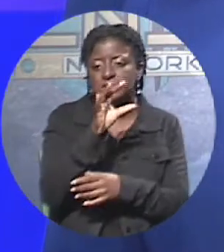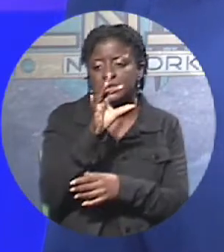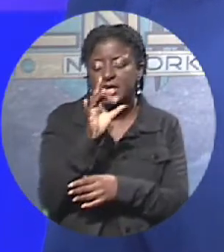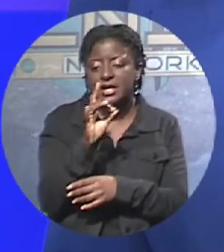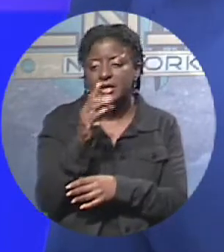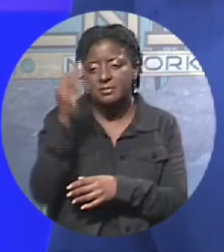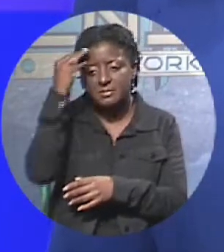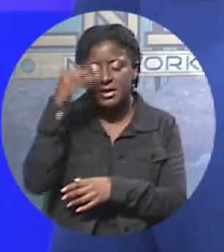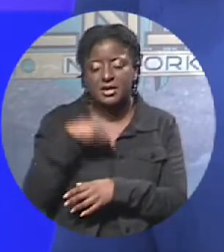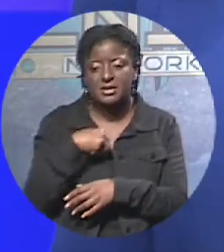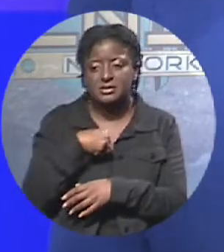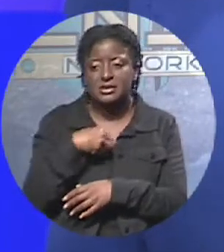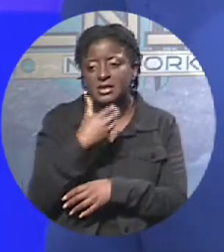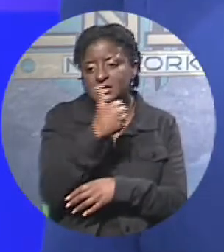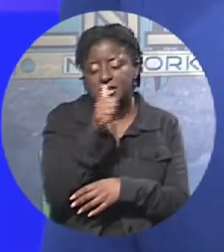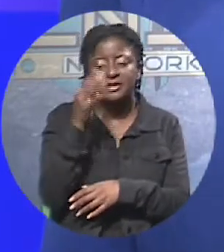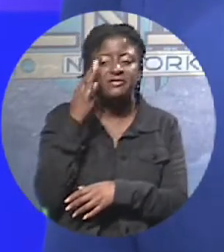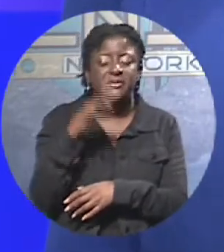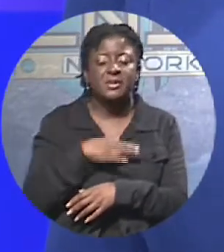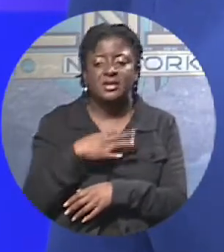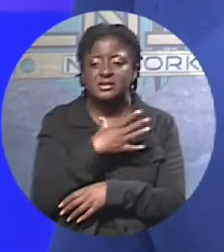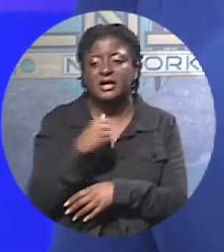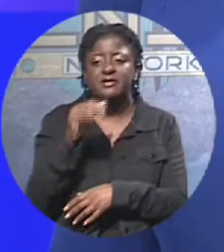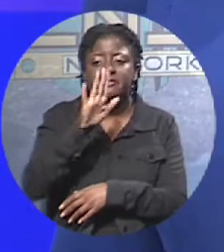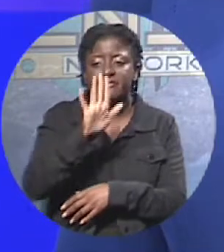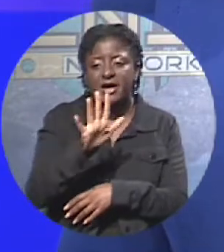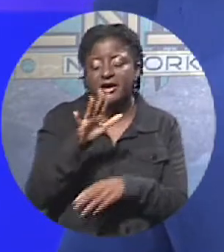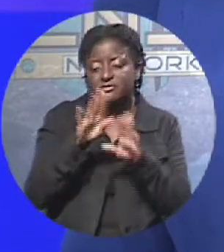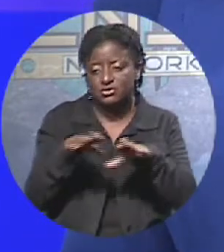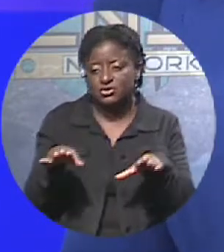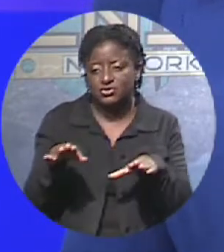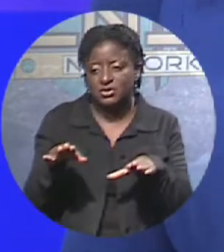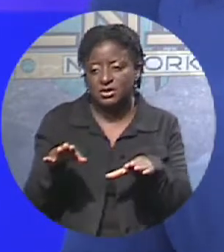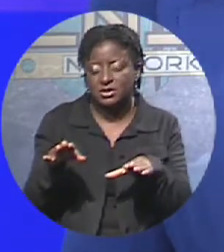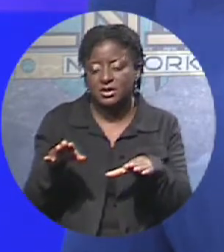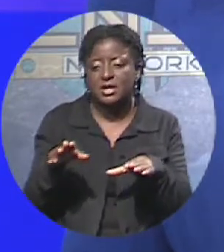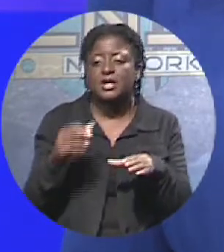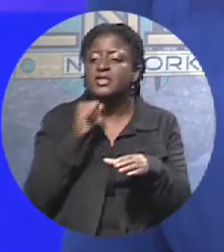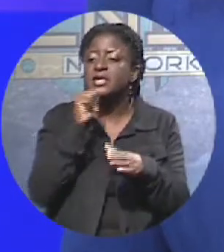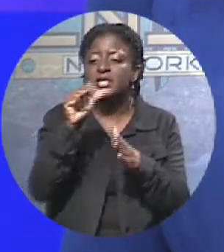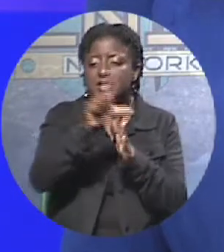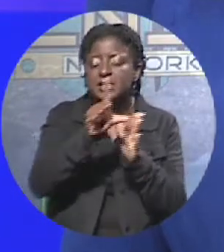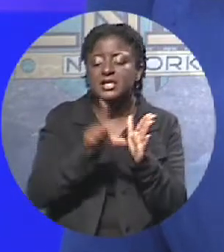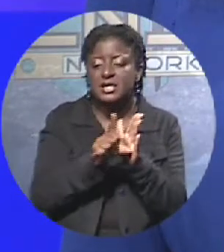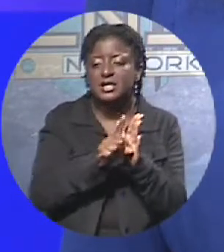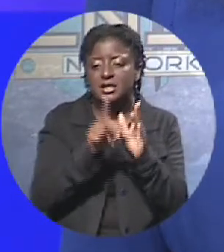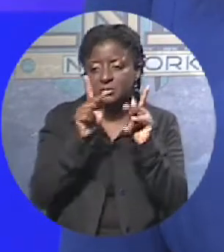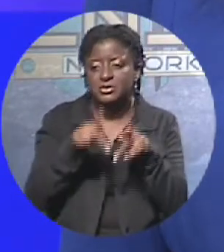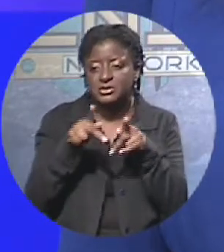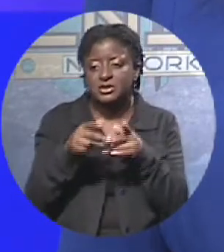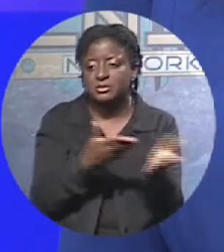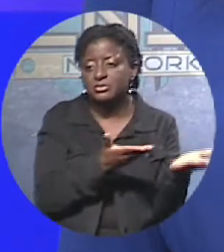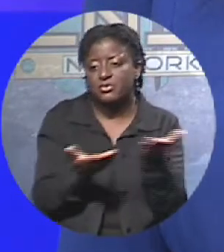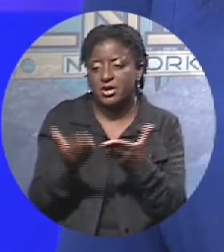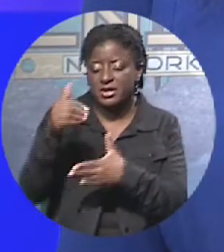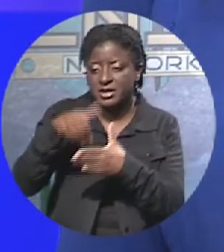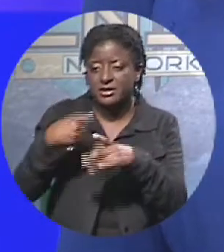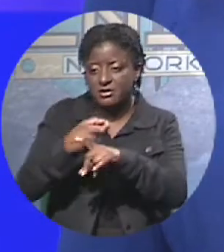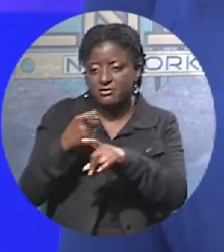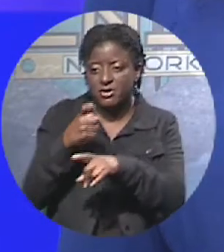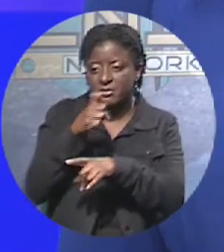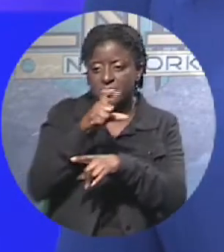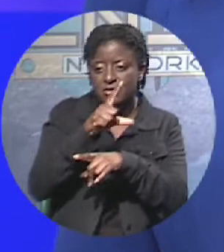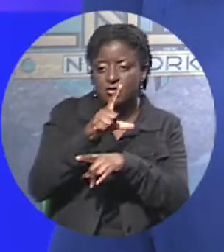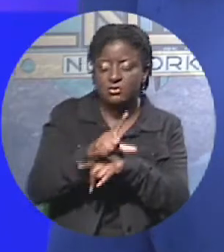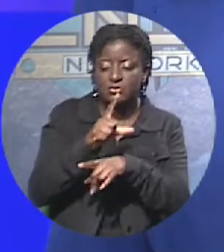made up the group of illegal Haitian migrants brought into the capital from Eleuthera last evening. But immigration officials are set on beefing up patrols